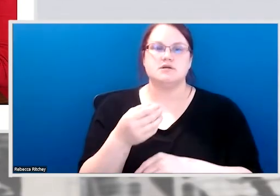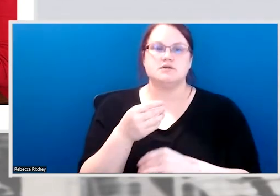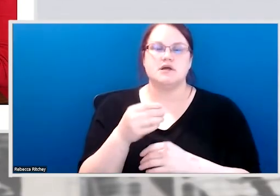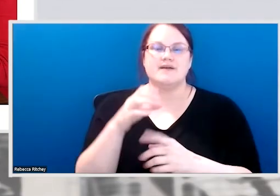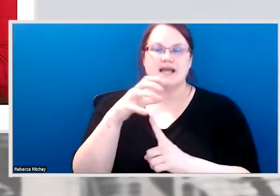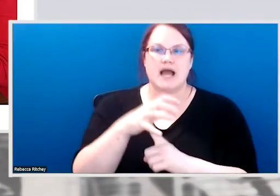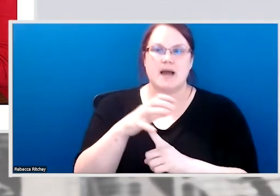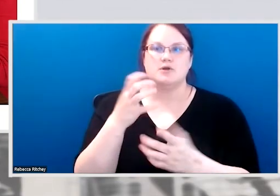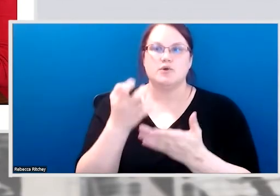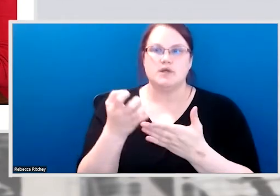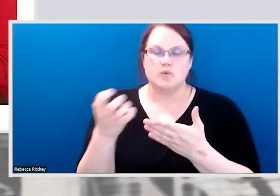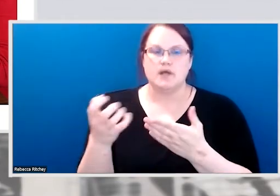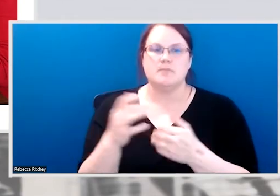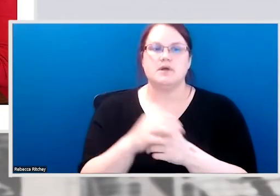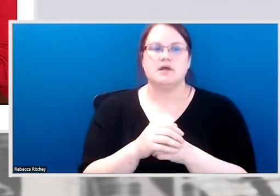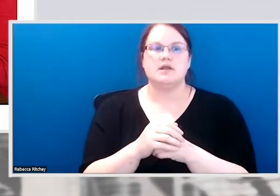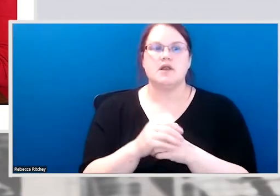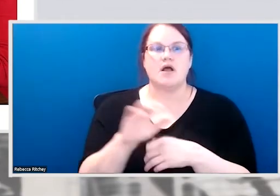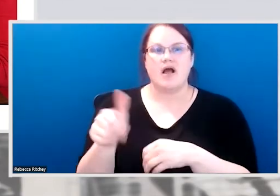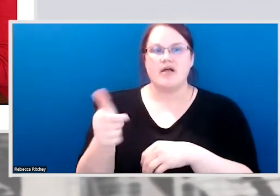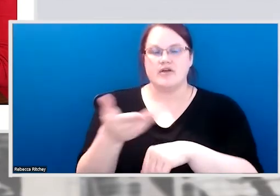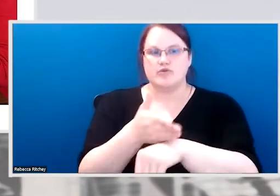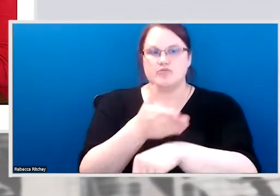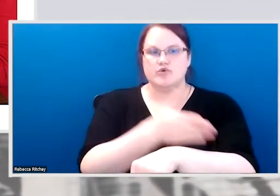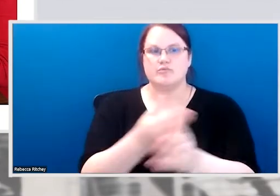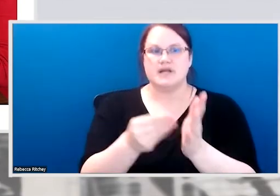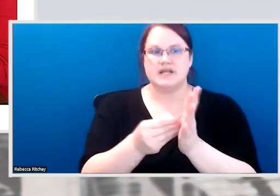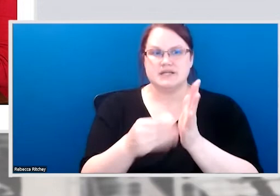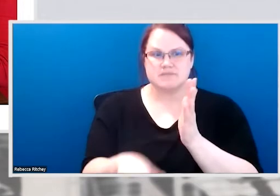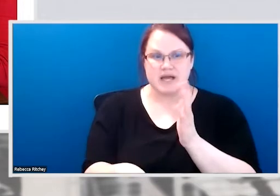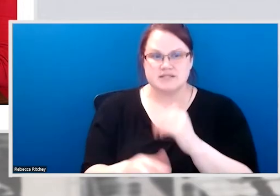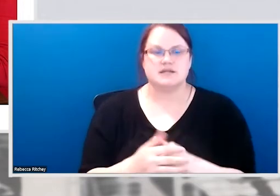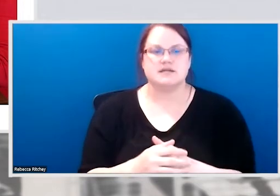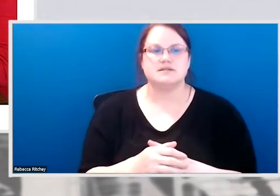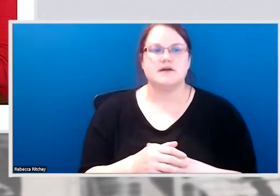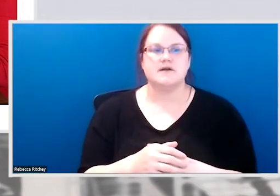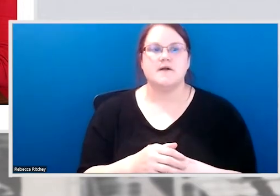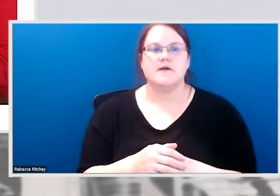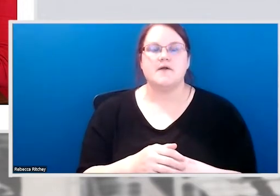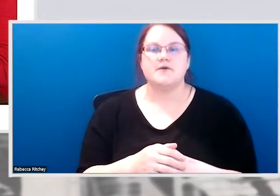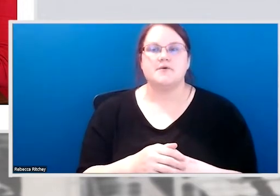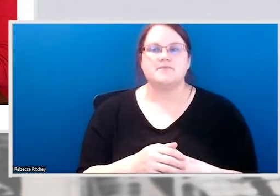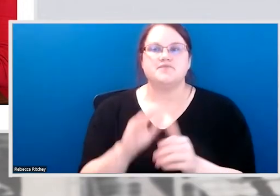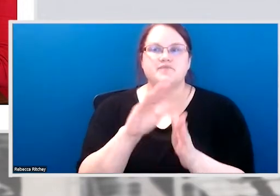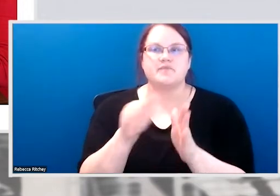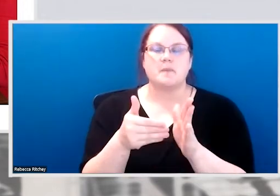equipment, facade improvements, and other expenses. It's a core